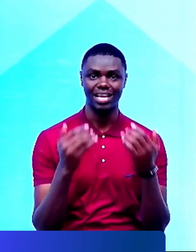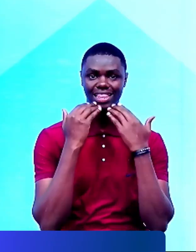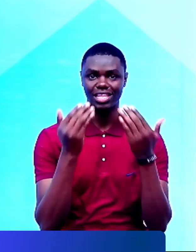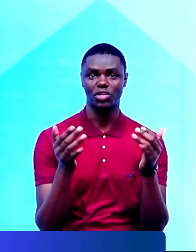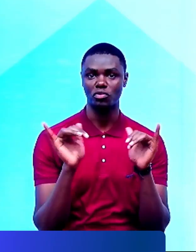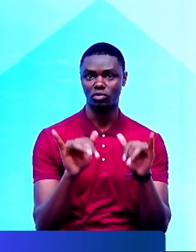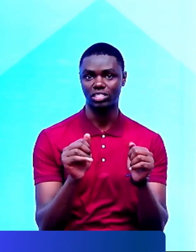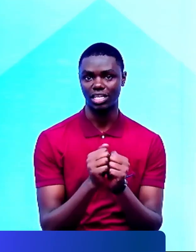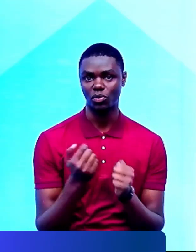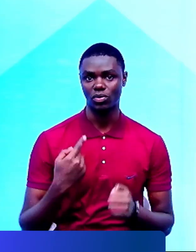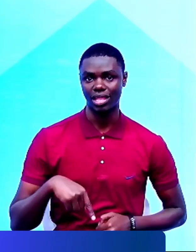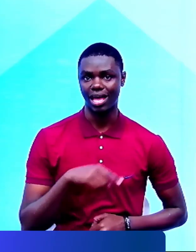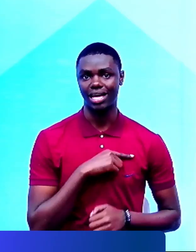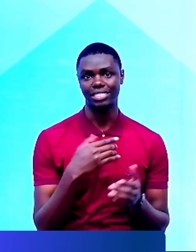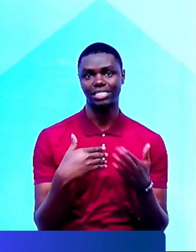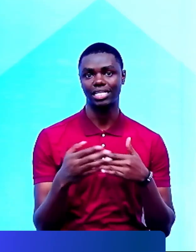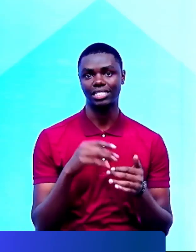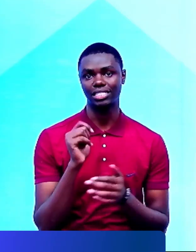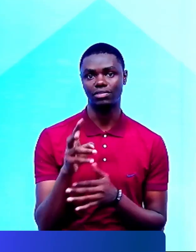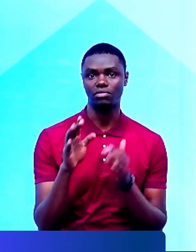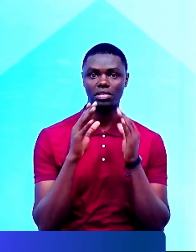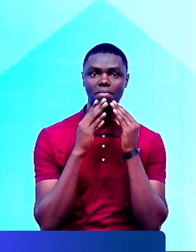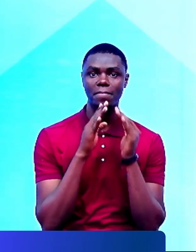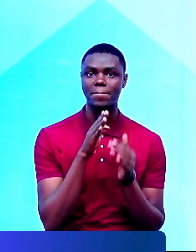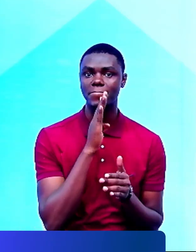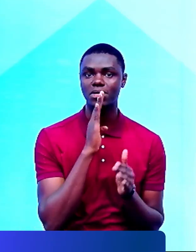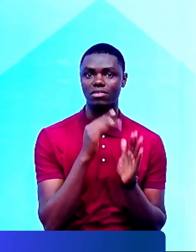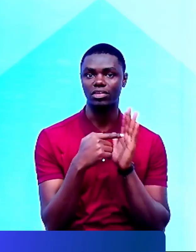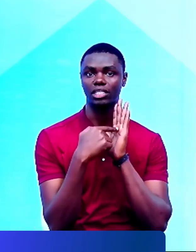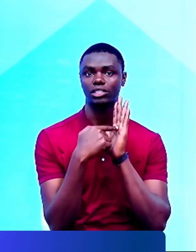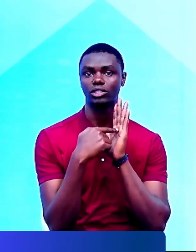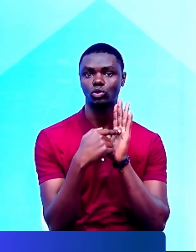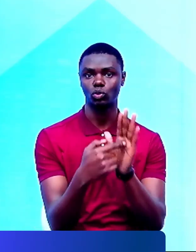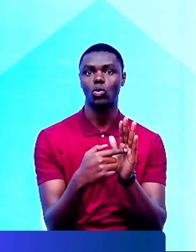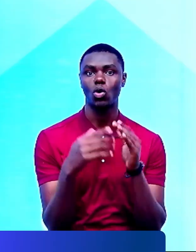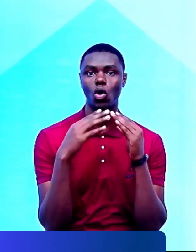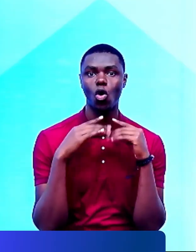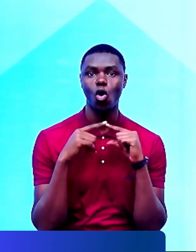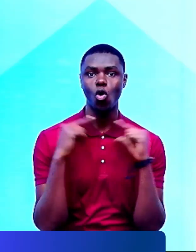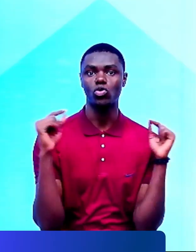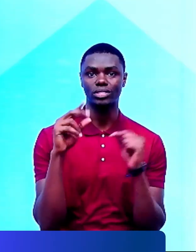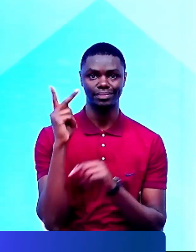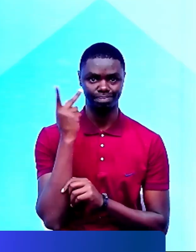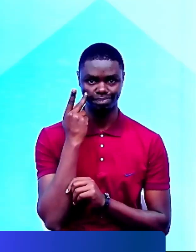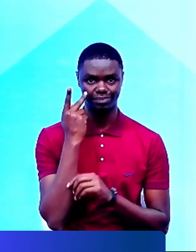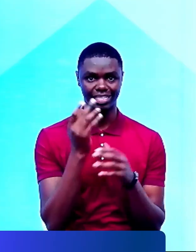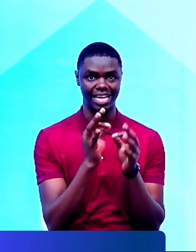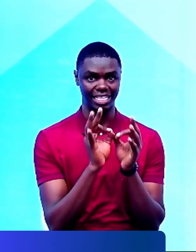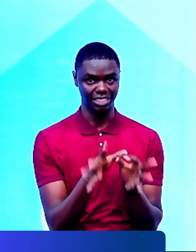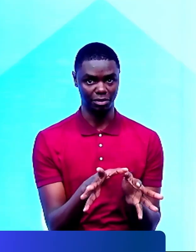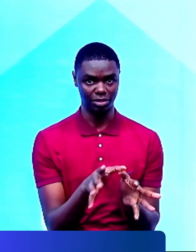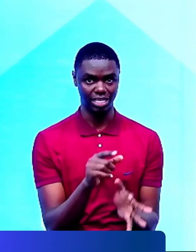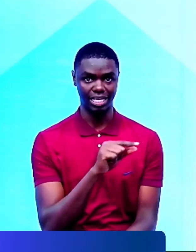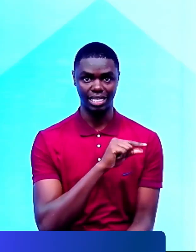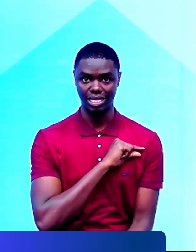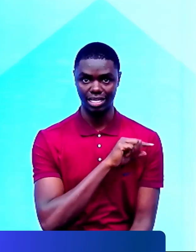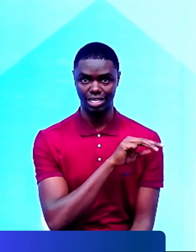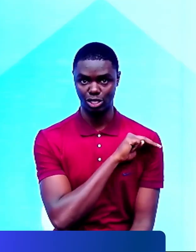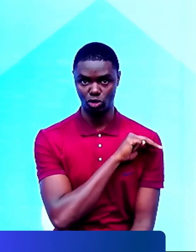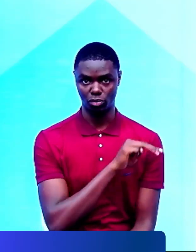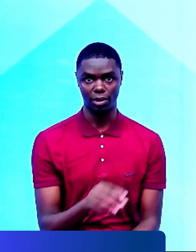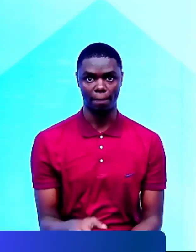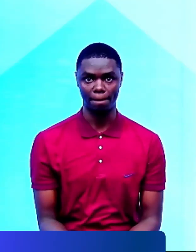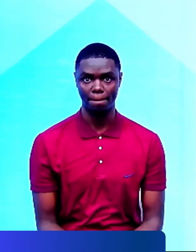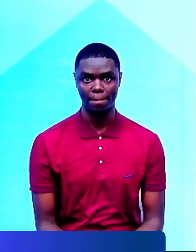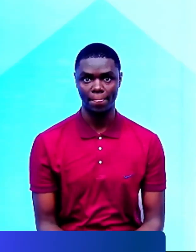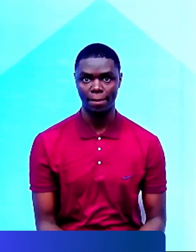tuned here at Science TV Breakfast Show. I am your host, Esther Kendi, and my sign language interpreter is Gideon